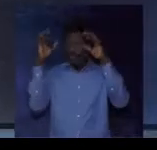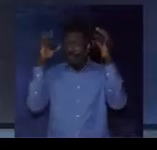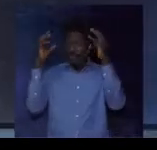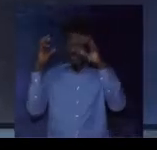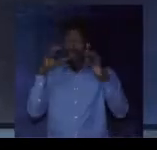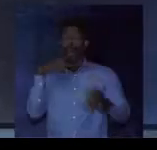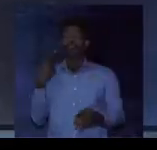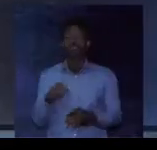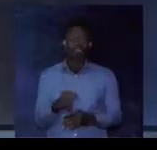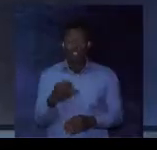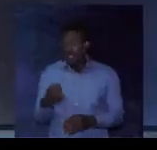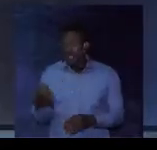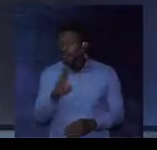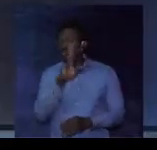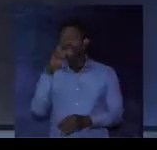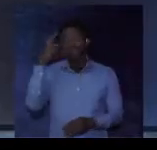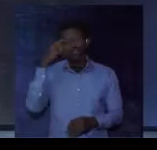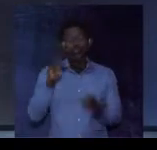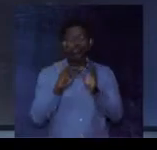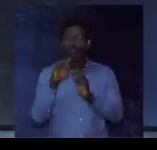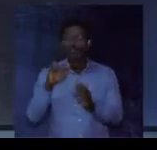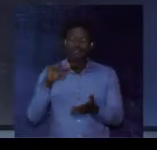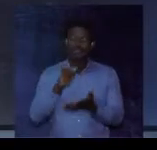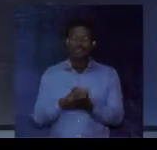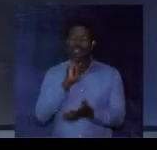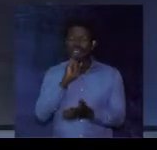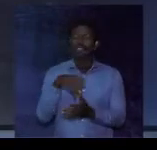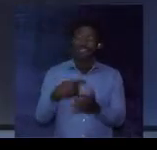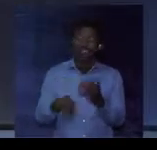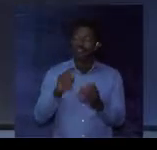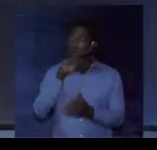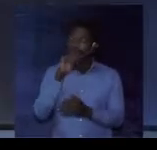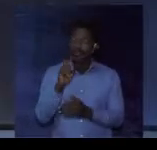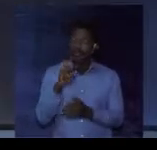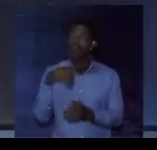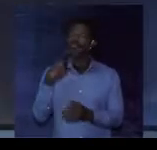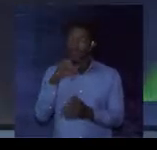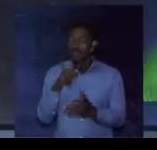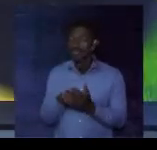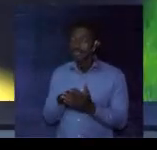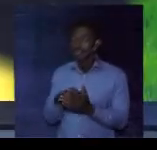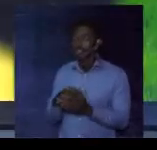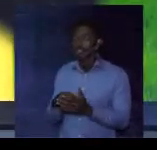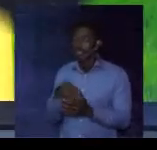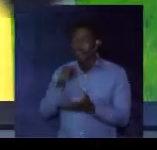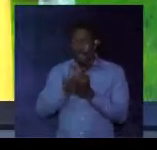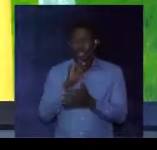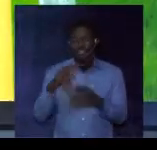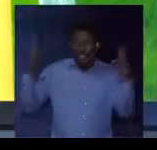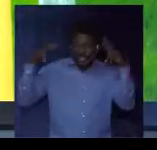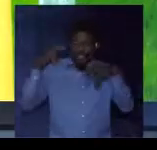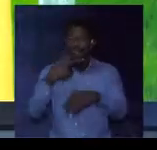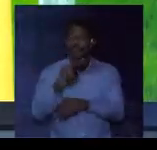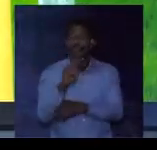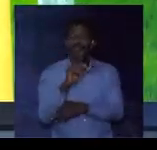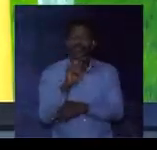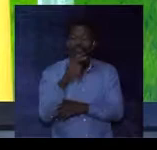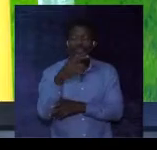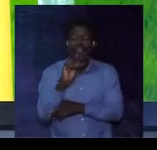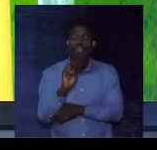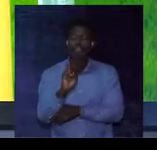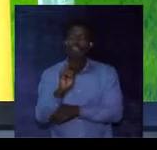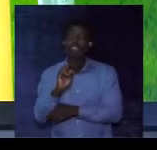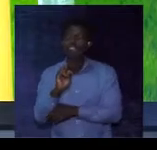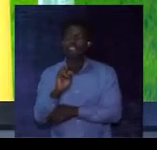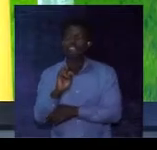is falling. So the particular instrument used for measuring that is what? You've already said it, and that is rain gauge. So